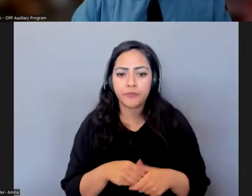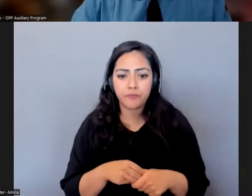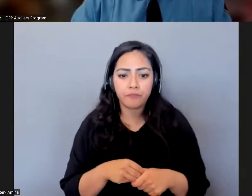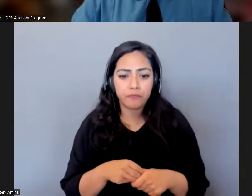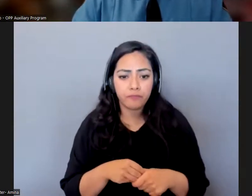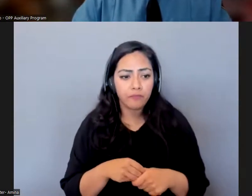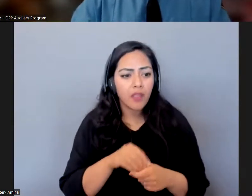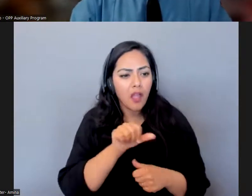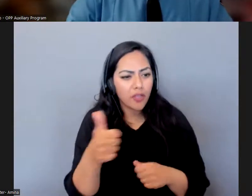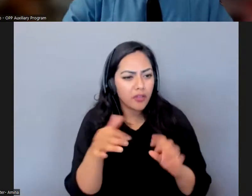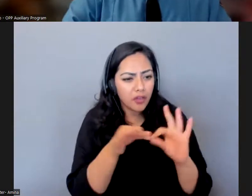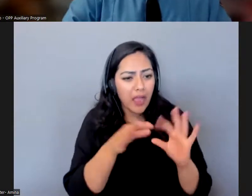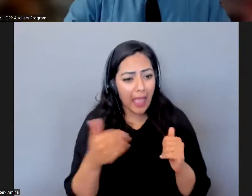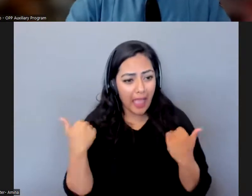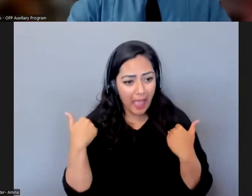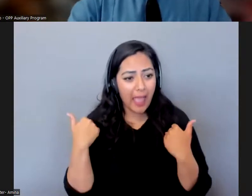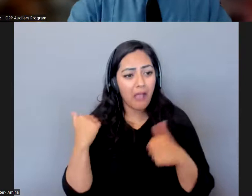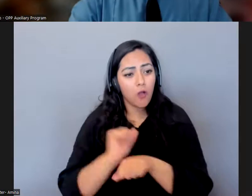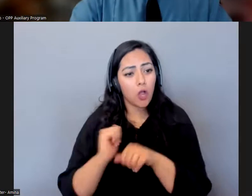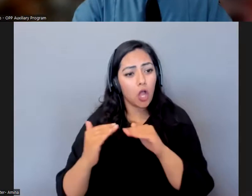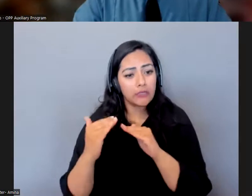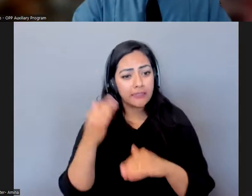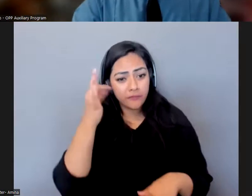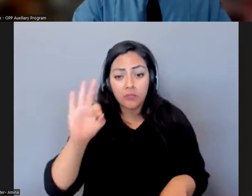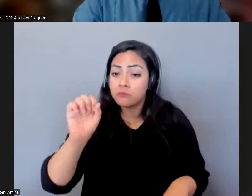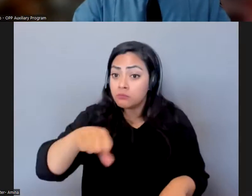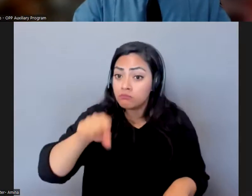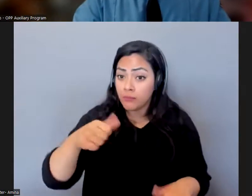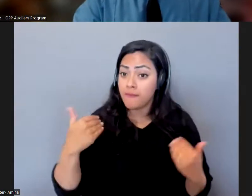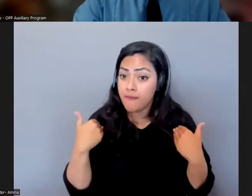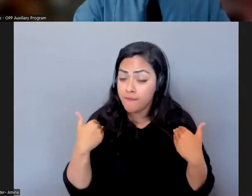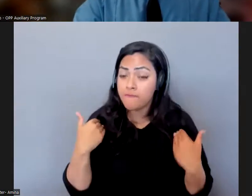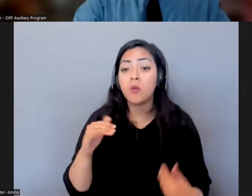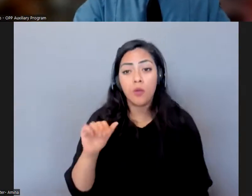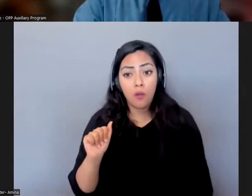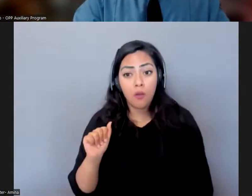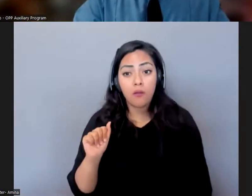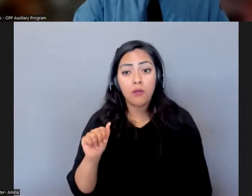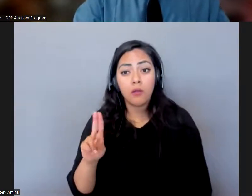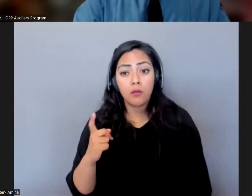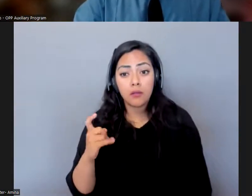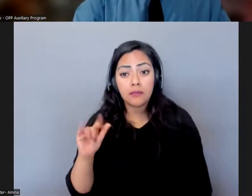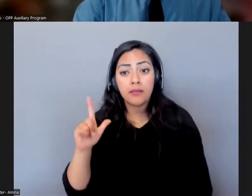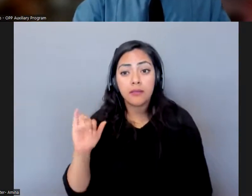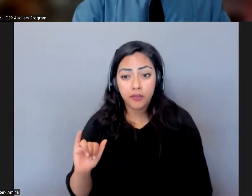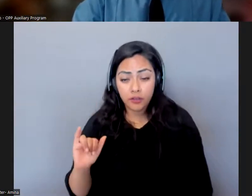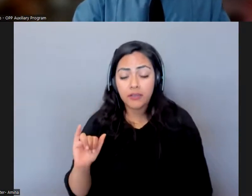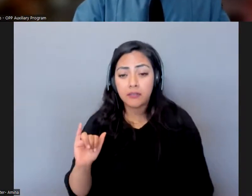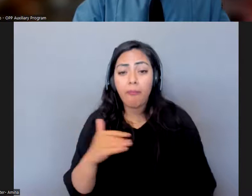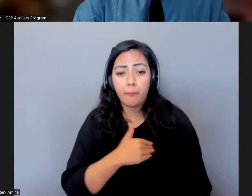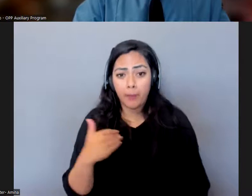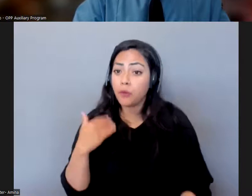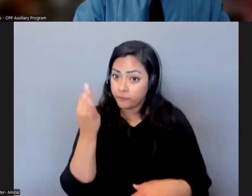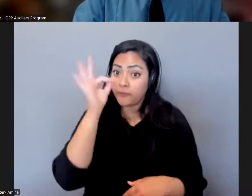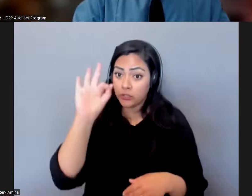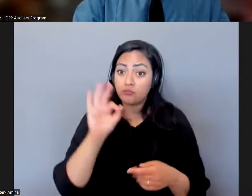one of them, actually. And we do have auxiliary members as well that have the French presentation. We did translate this because we